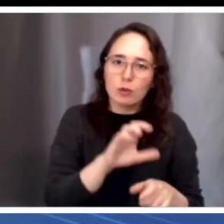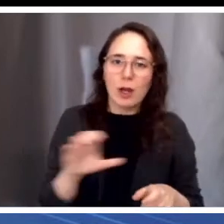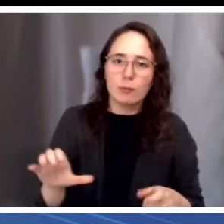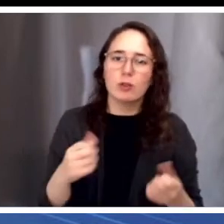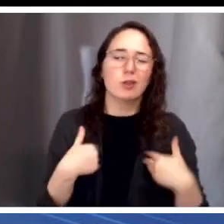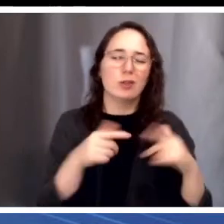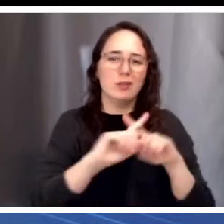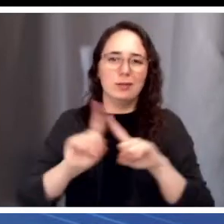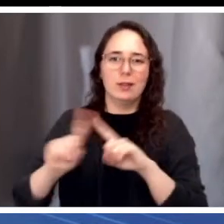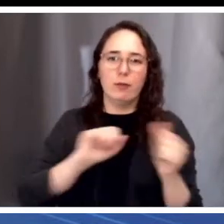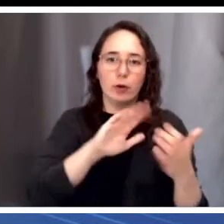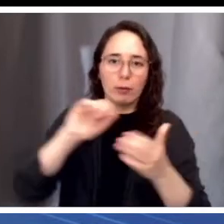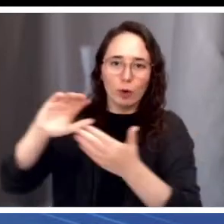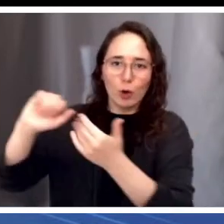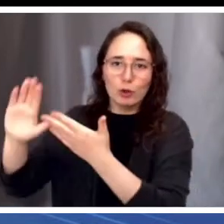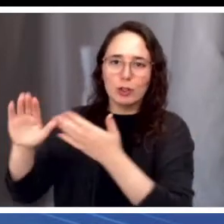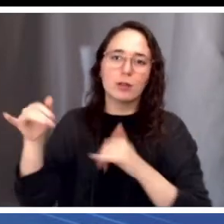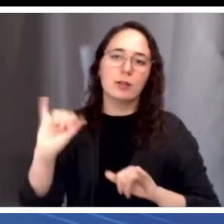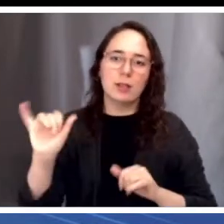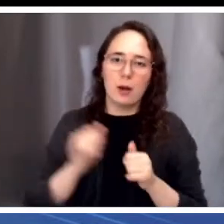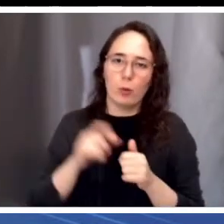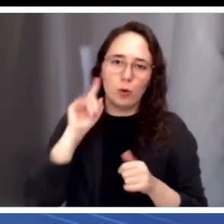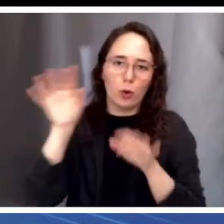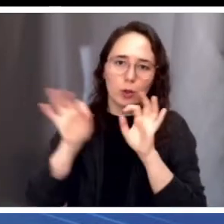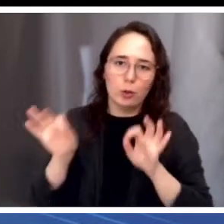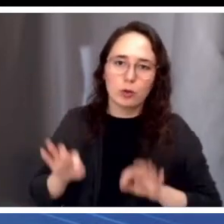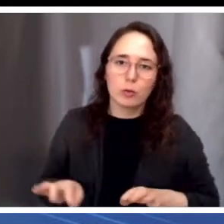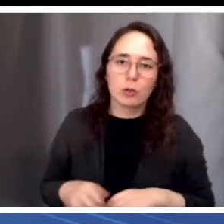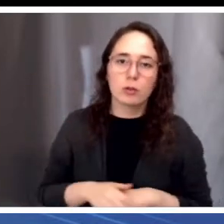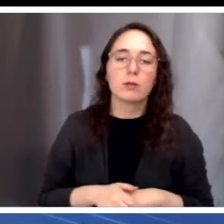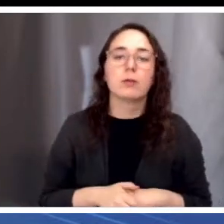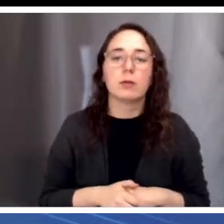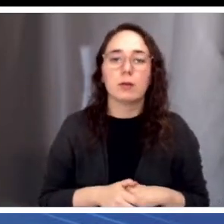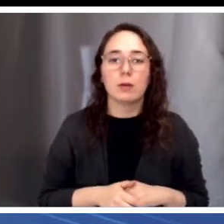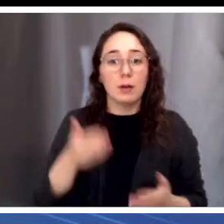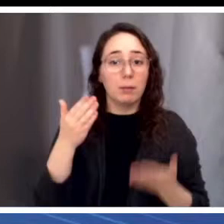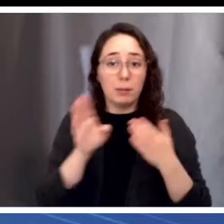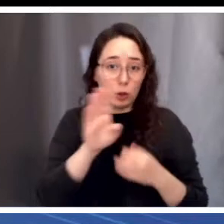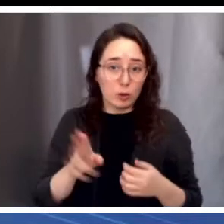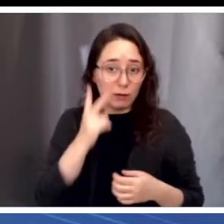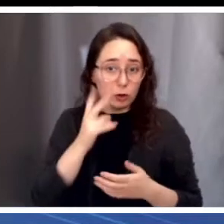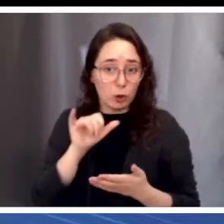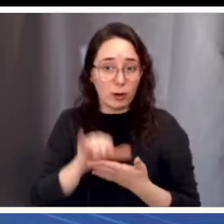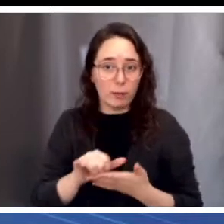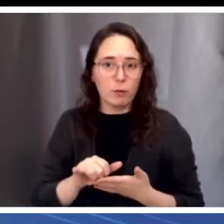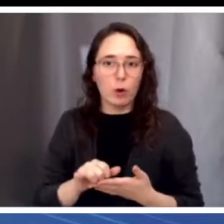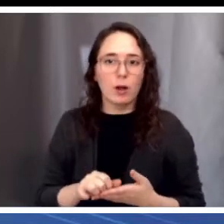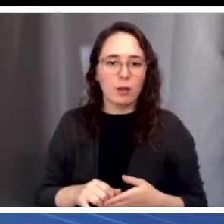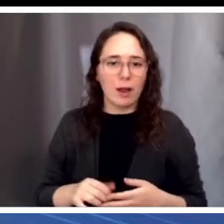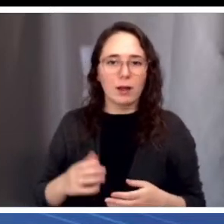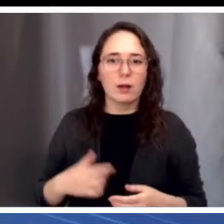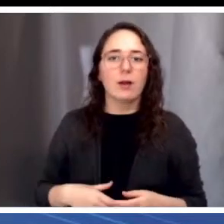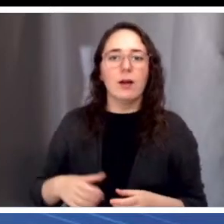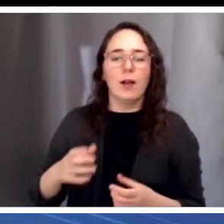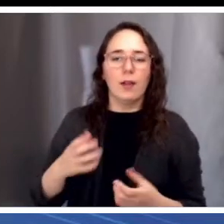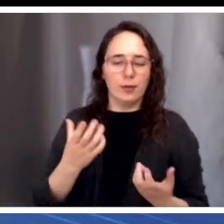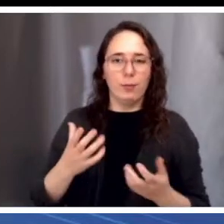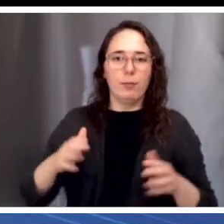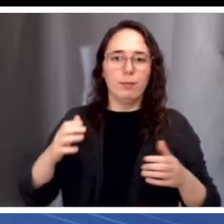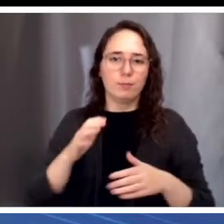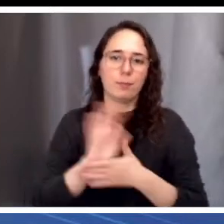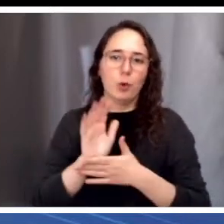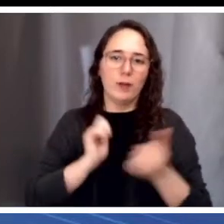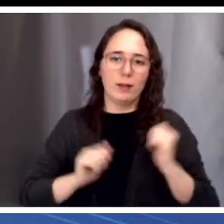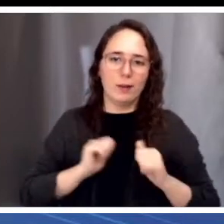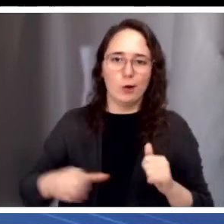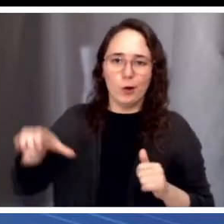you'll see much more coming. But those of you that might have ever seen someone with a captioning bar, it sits on their armrest and they're looking at the captions, going